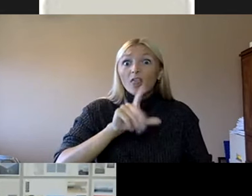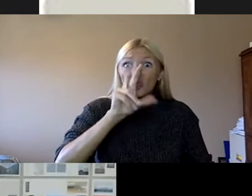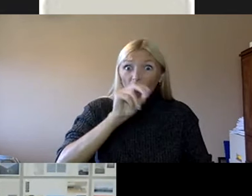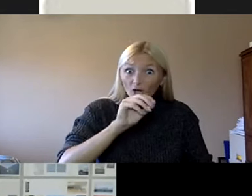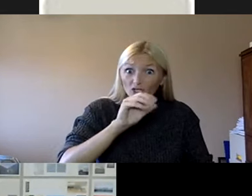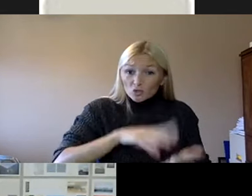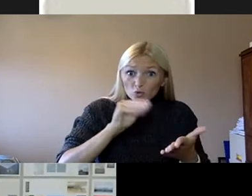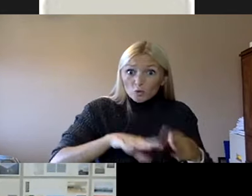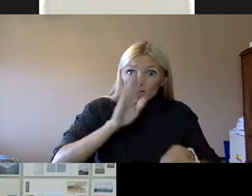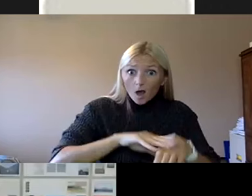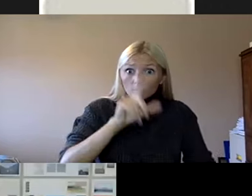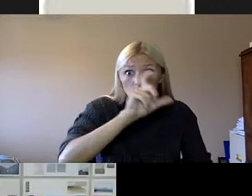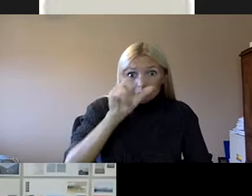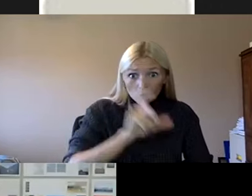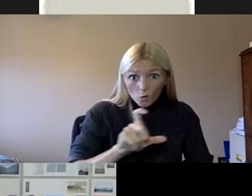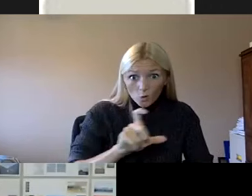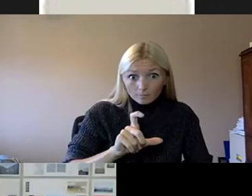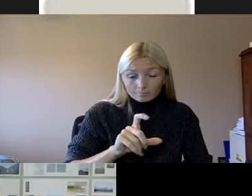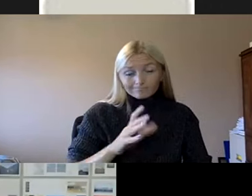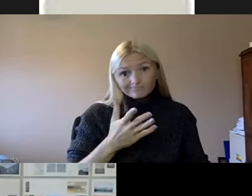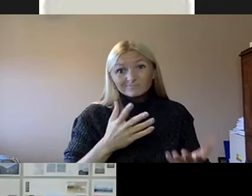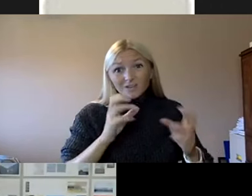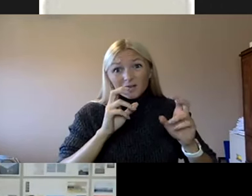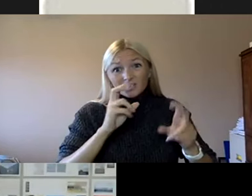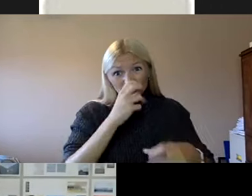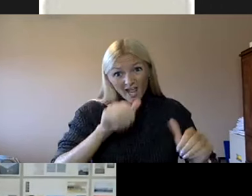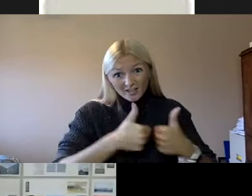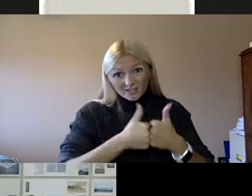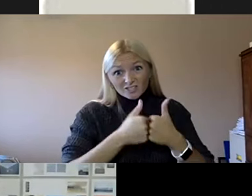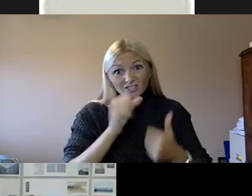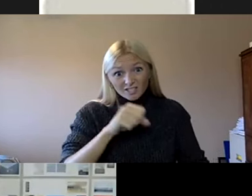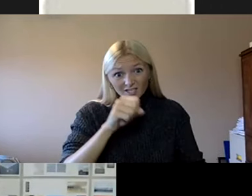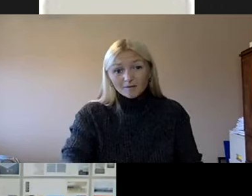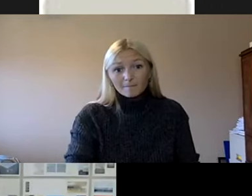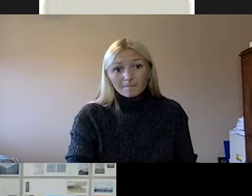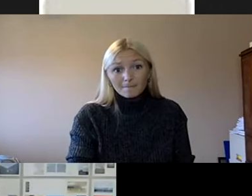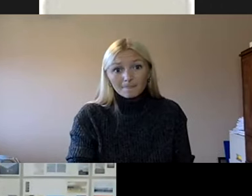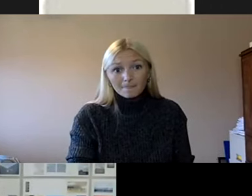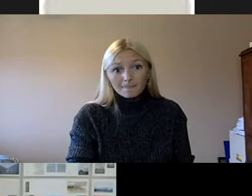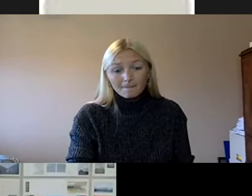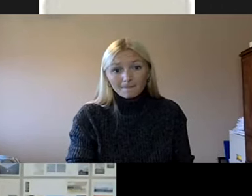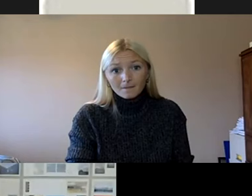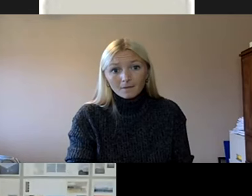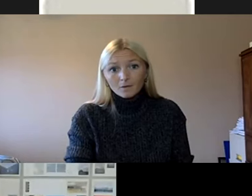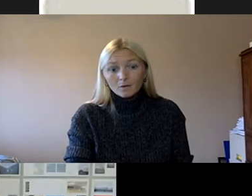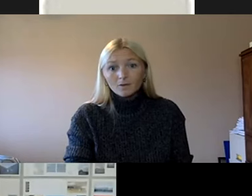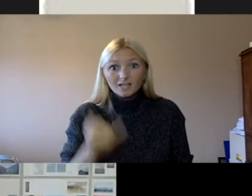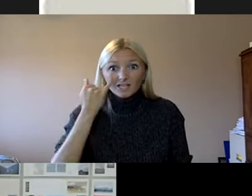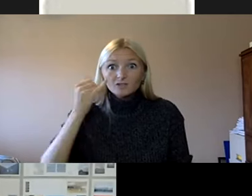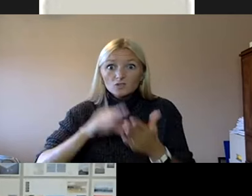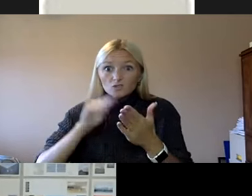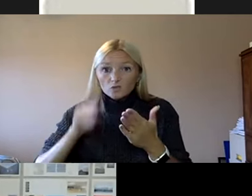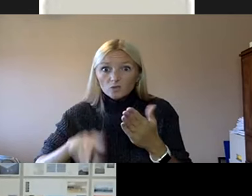that the problem is also from the other side of students that had to sit lots of hours in a row in front of the